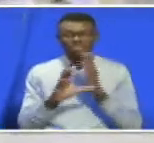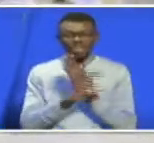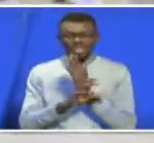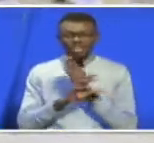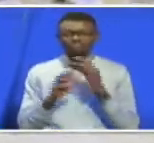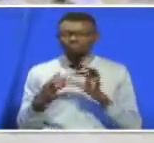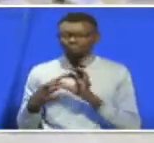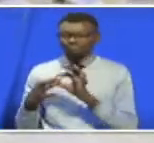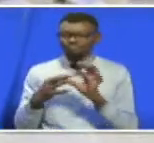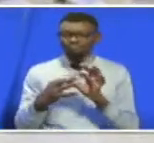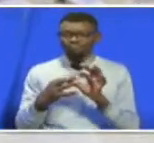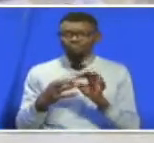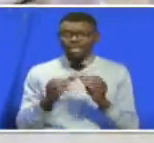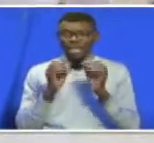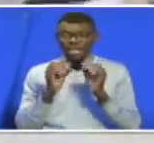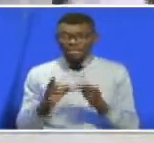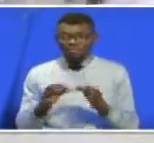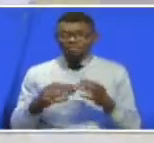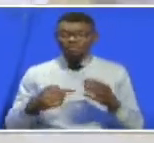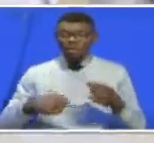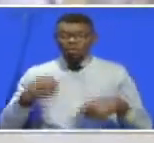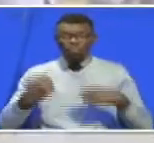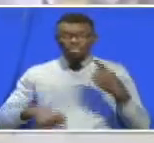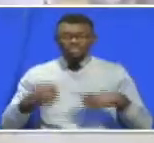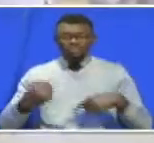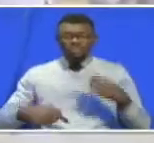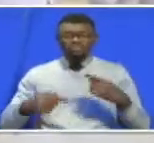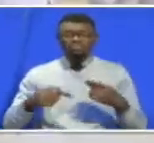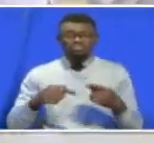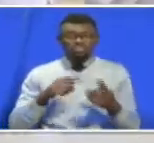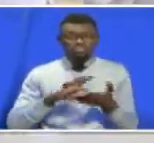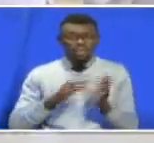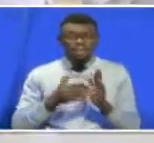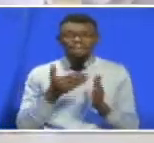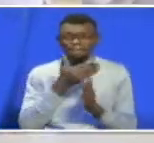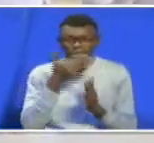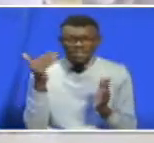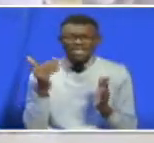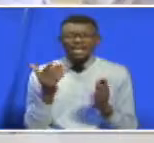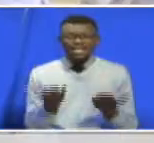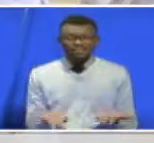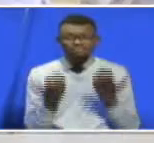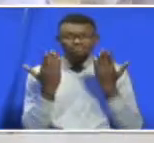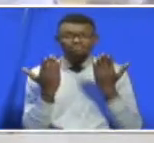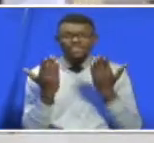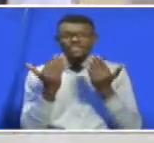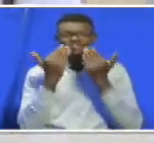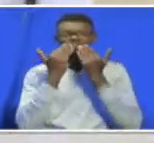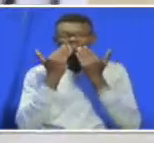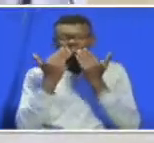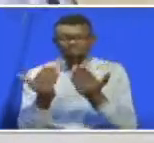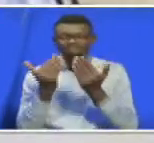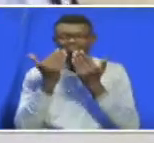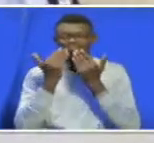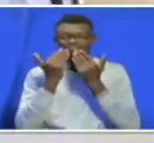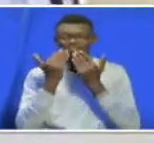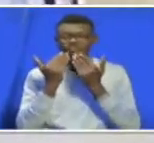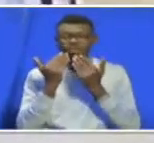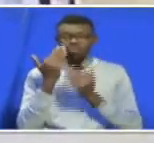more competitive the tournament is, the better the tournament. We are so grateful that in spite of